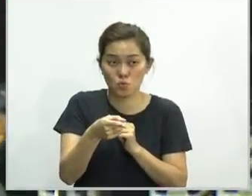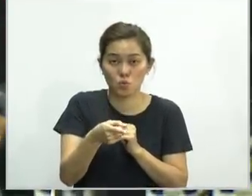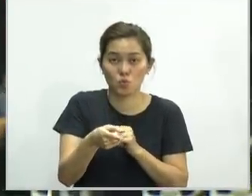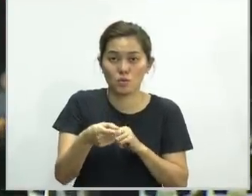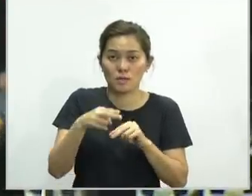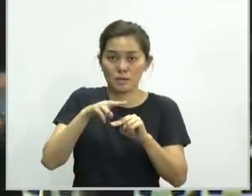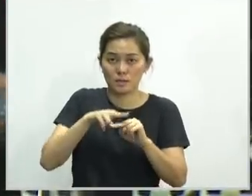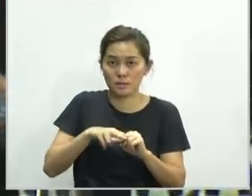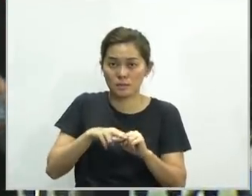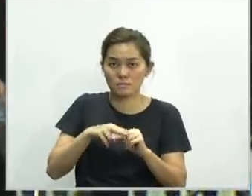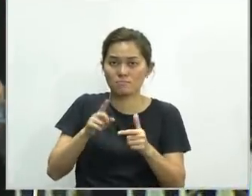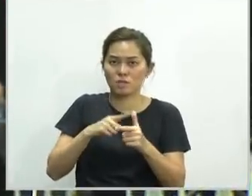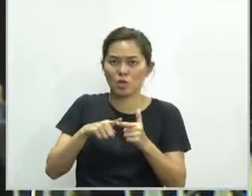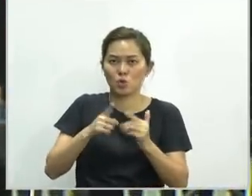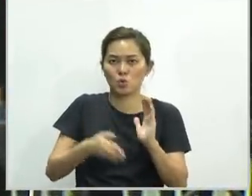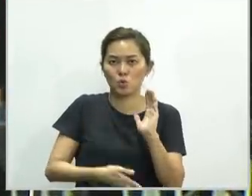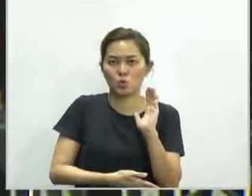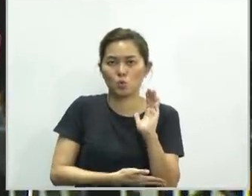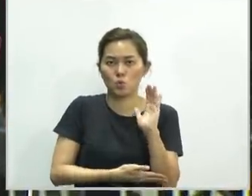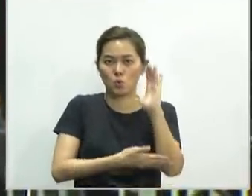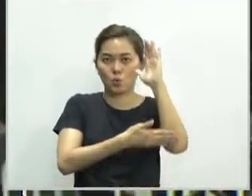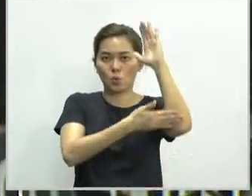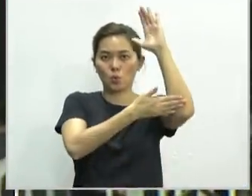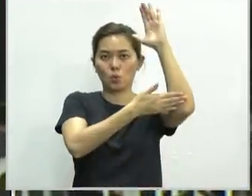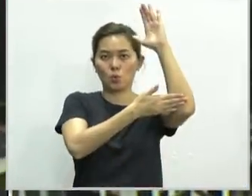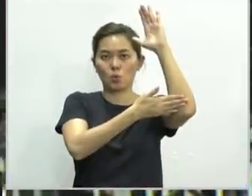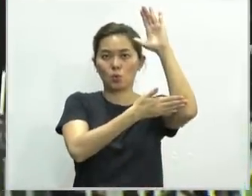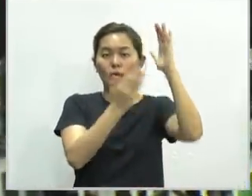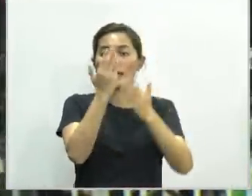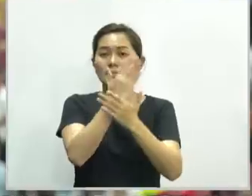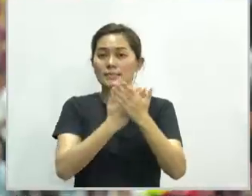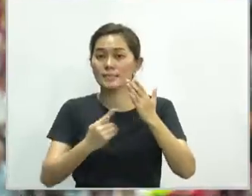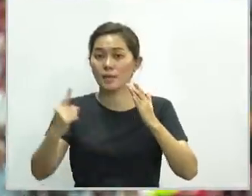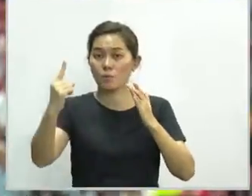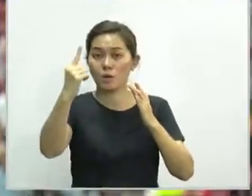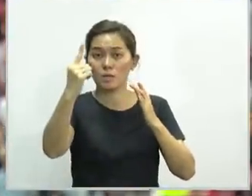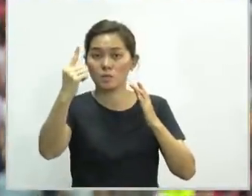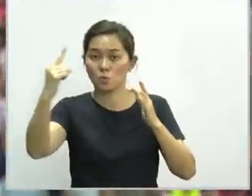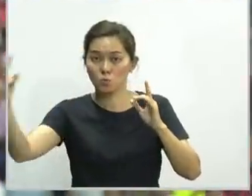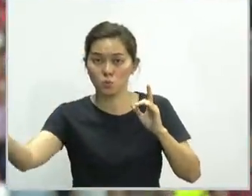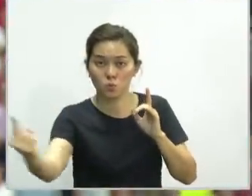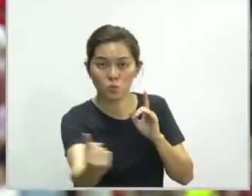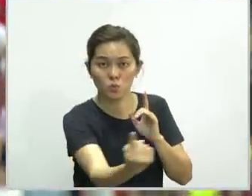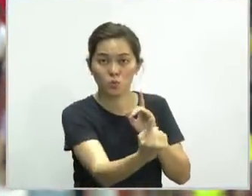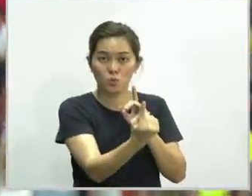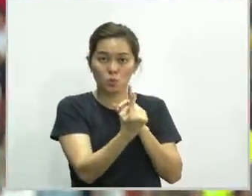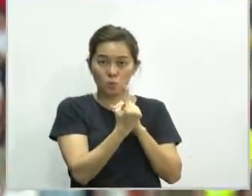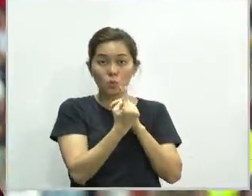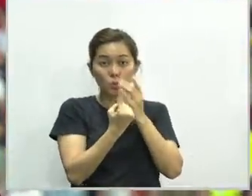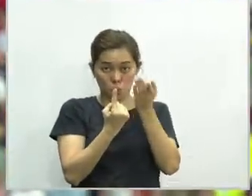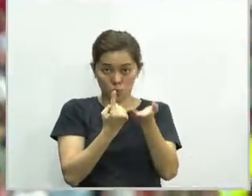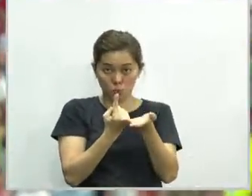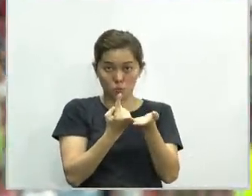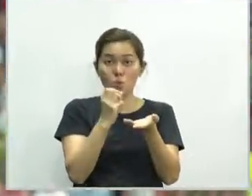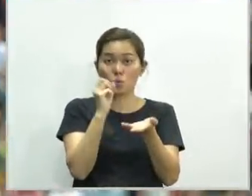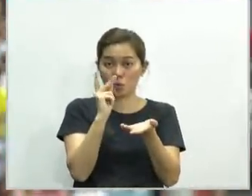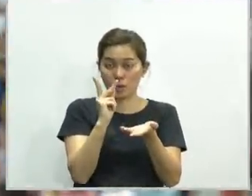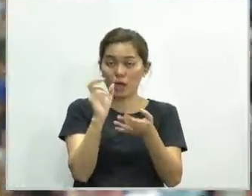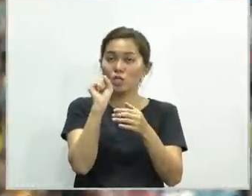your hand up. Someone will come to you. So,